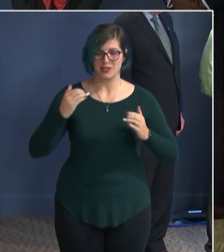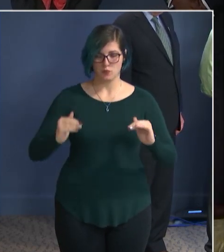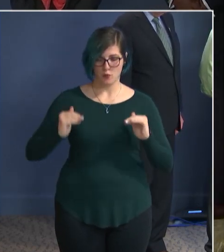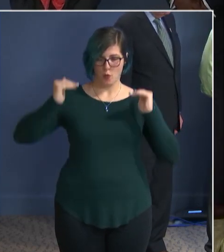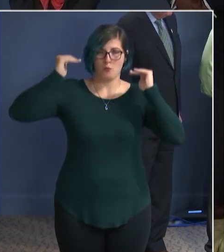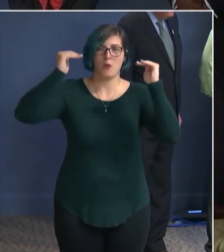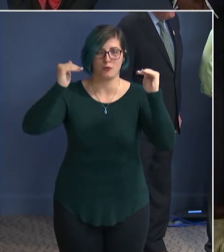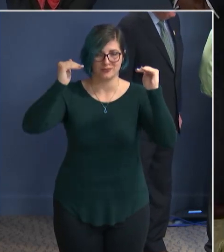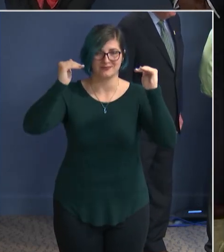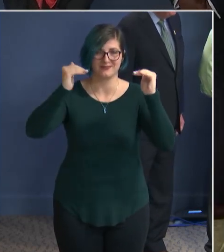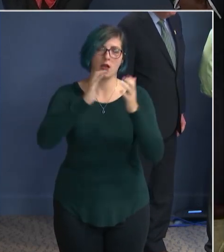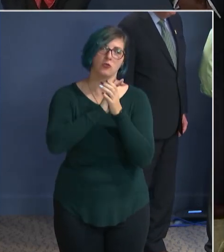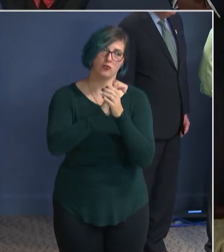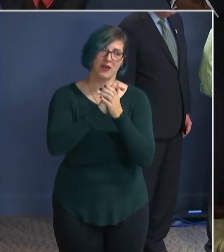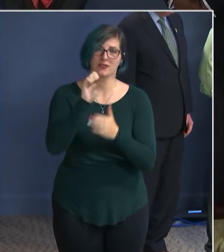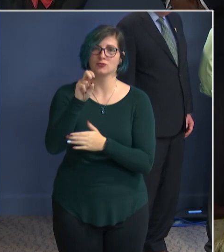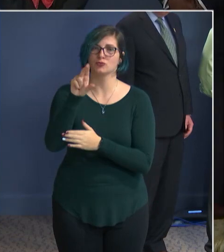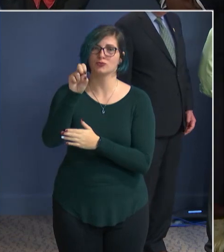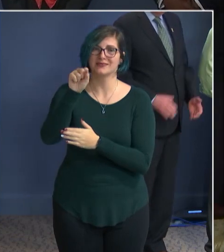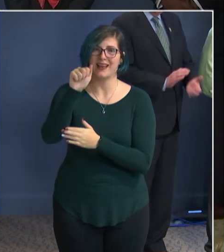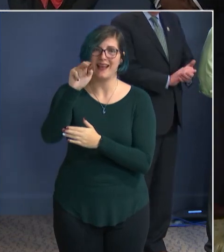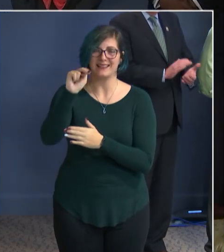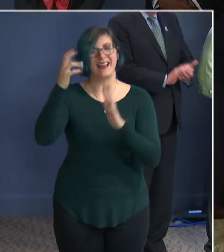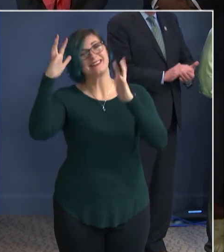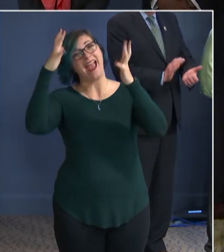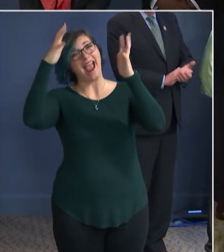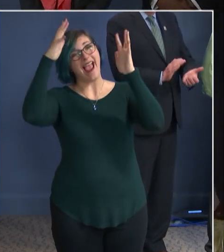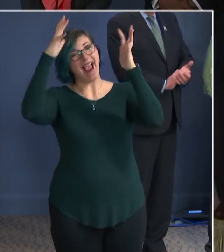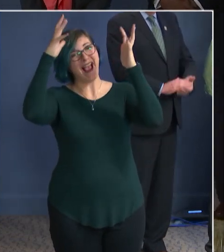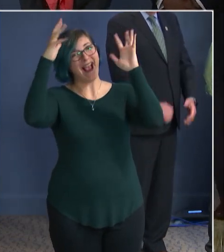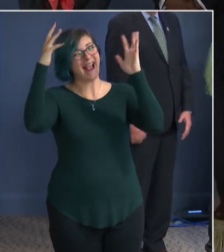promotion. Congratulations, Susanna.